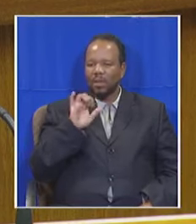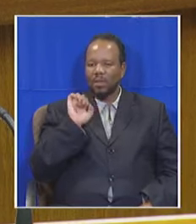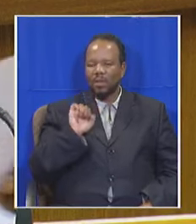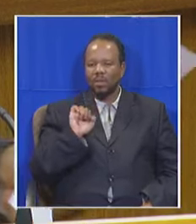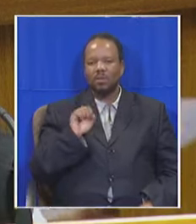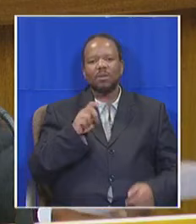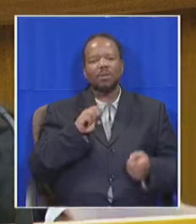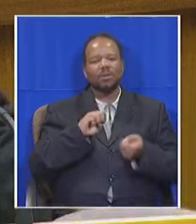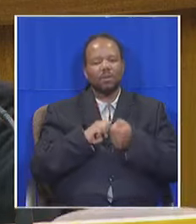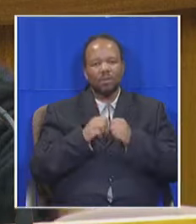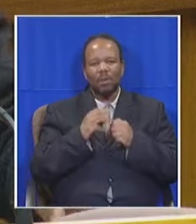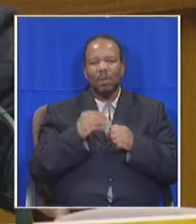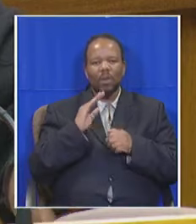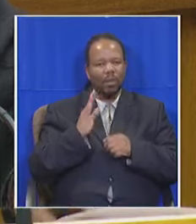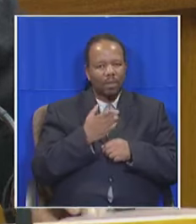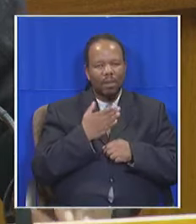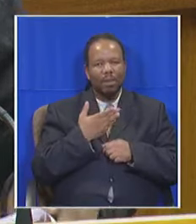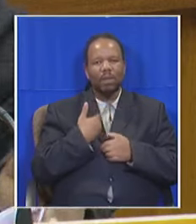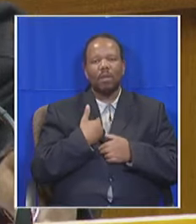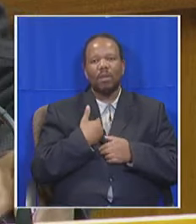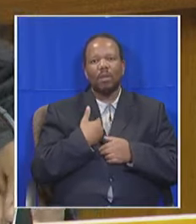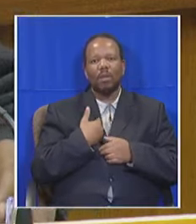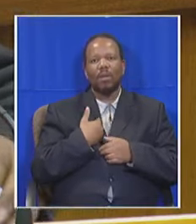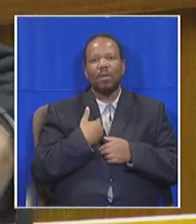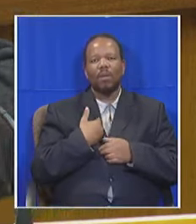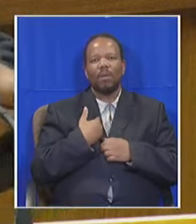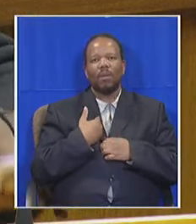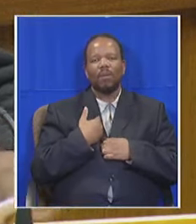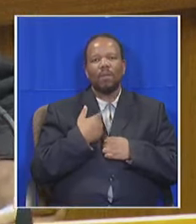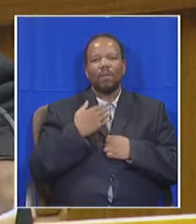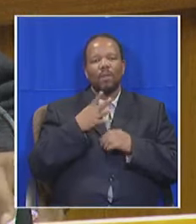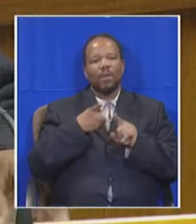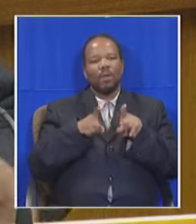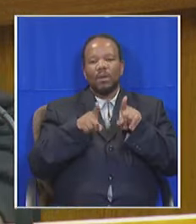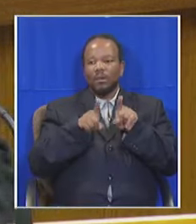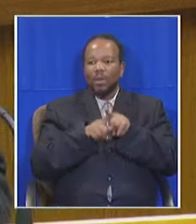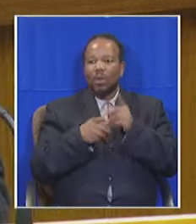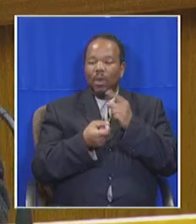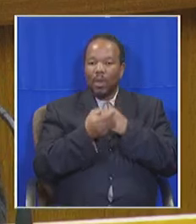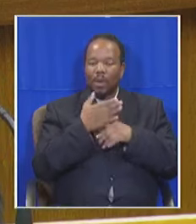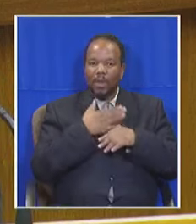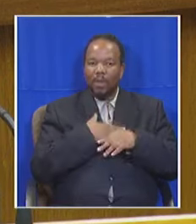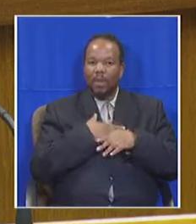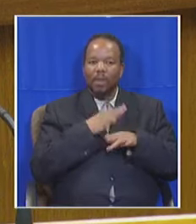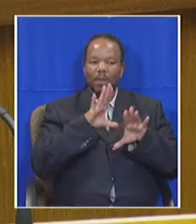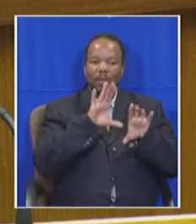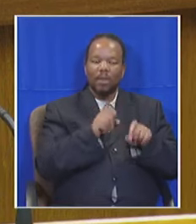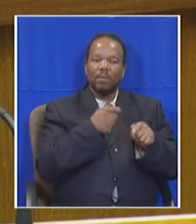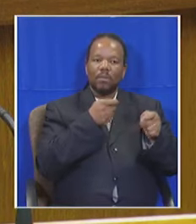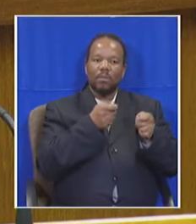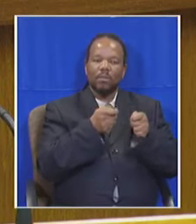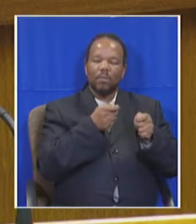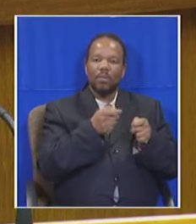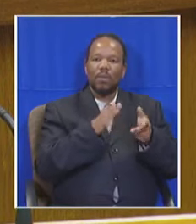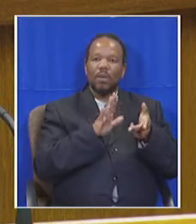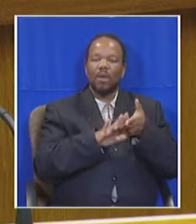neither. Neither is lethal to help annihilate the capture of state and the erosion of values